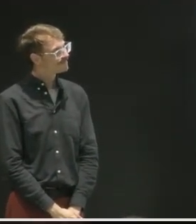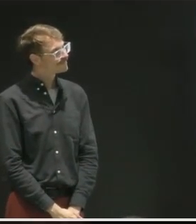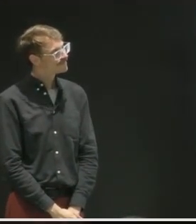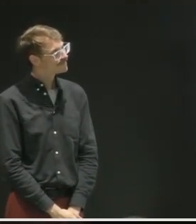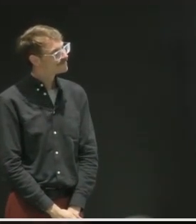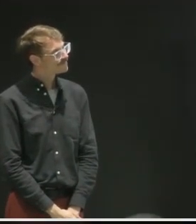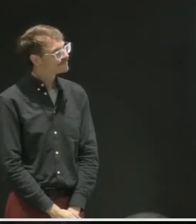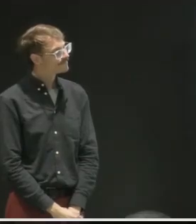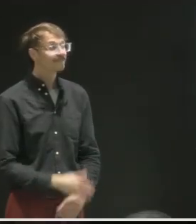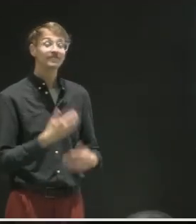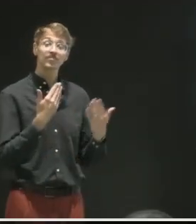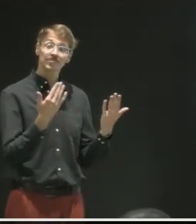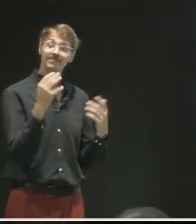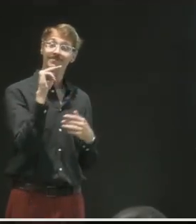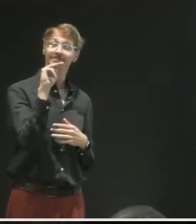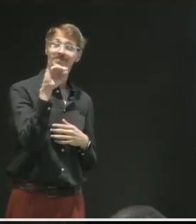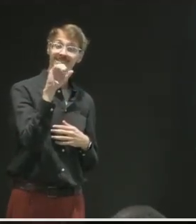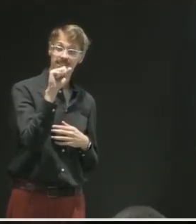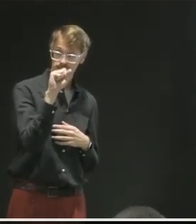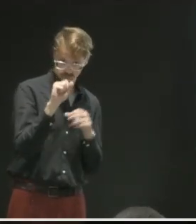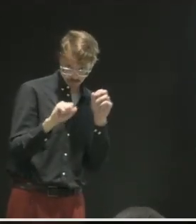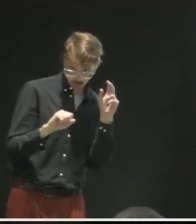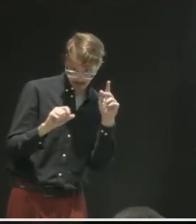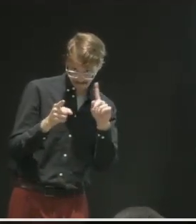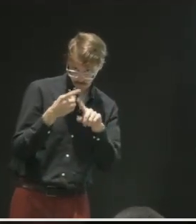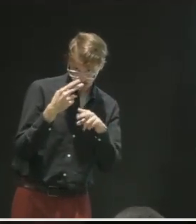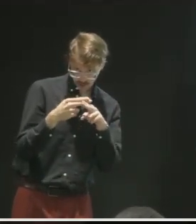And Misa, can I call you Misa?